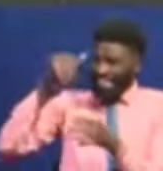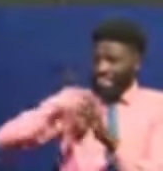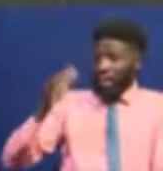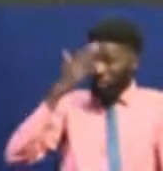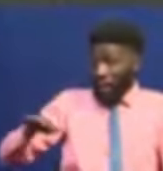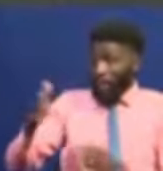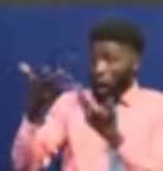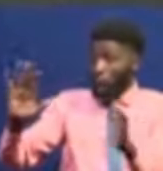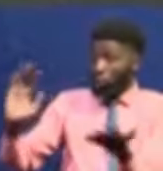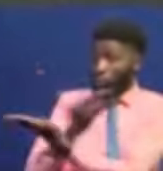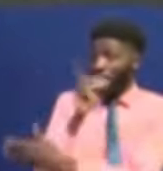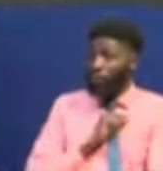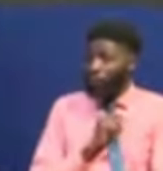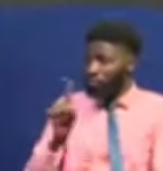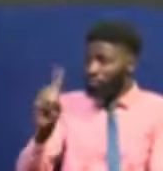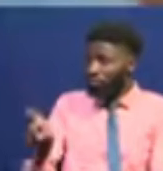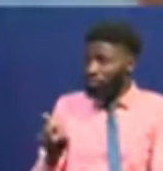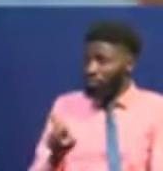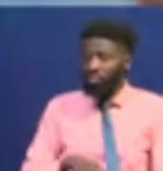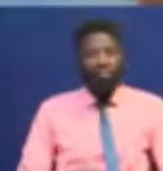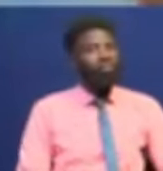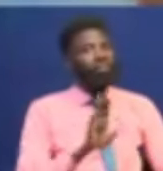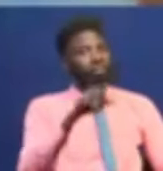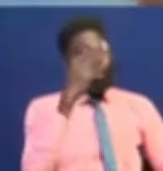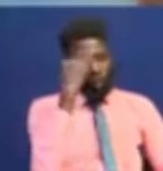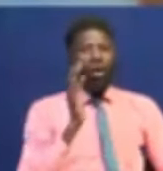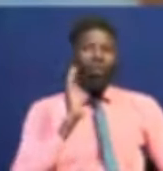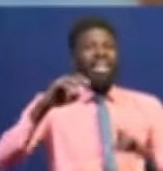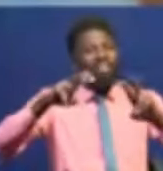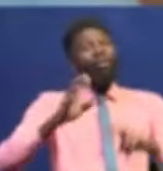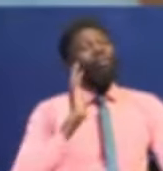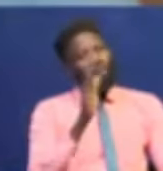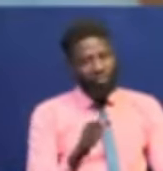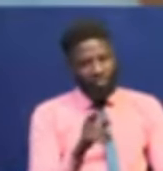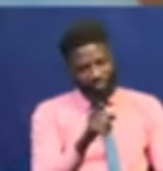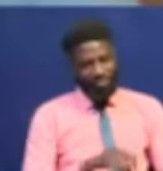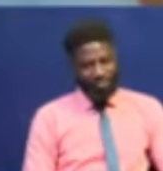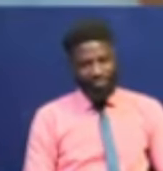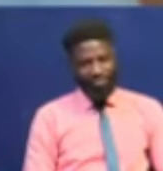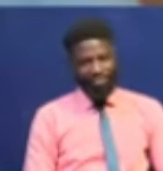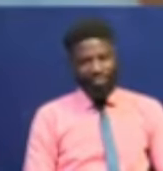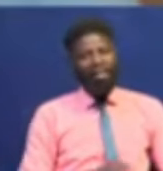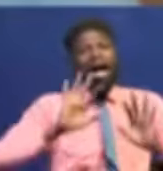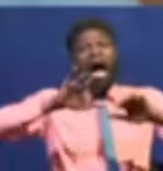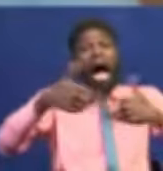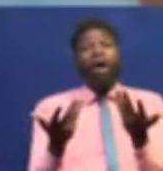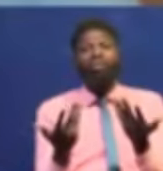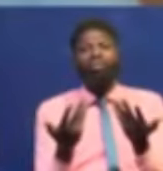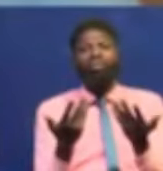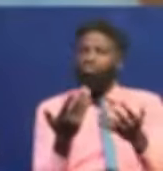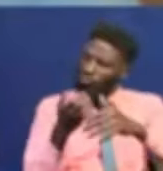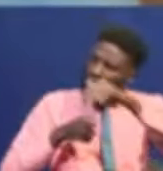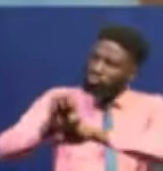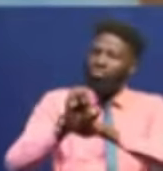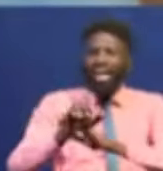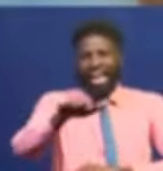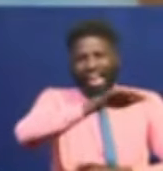Parliament? That is why there will be an investigation of how these armories were